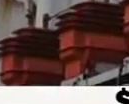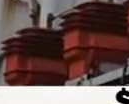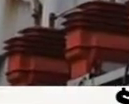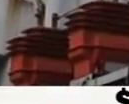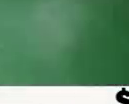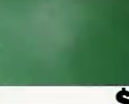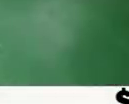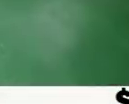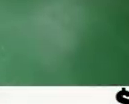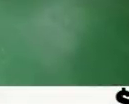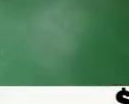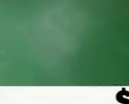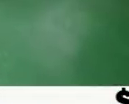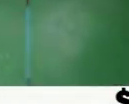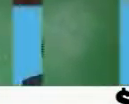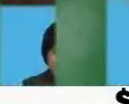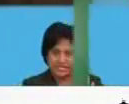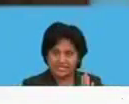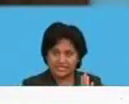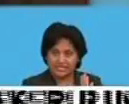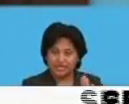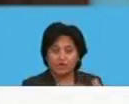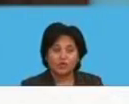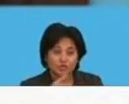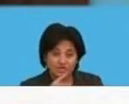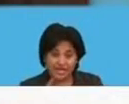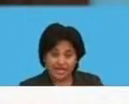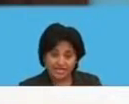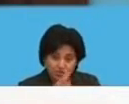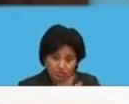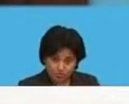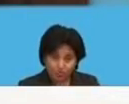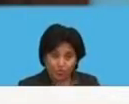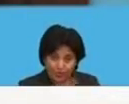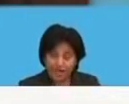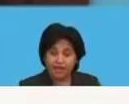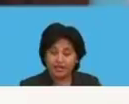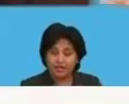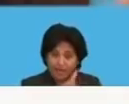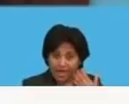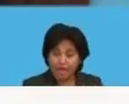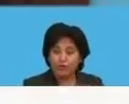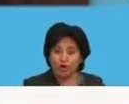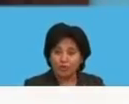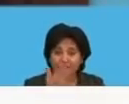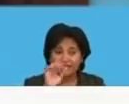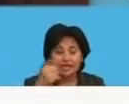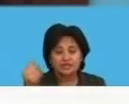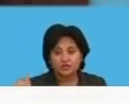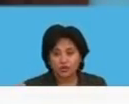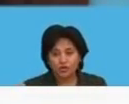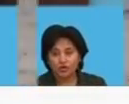to embark on a $200 million project. Speaker to make a ruling on AG's alleged